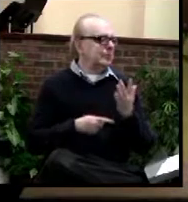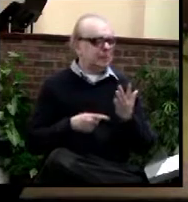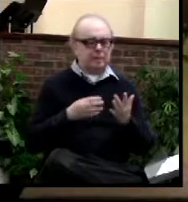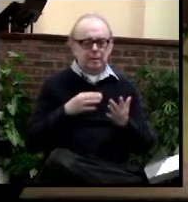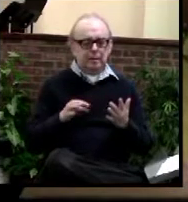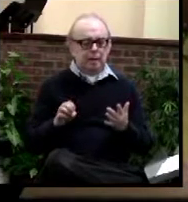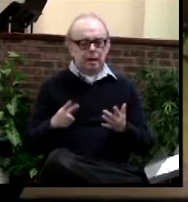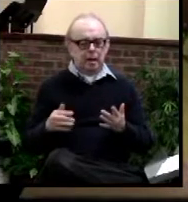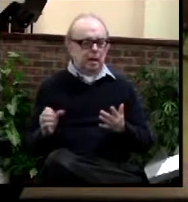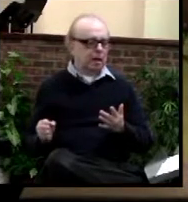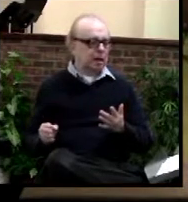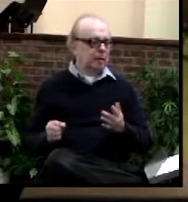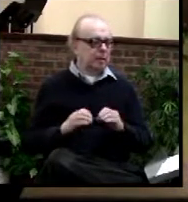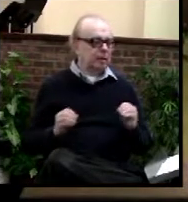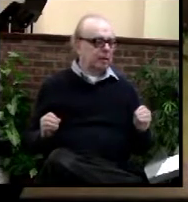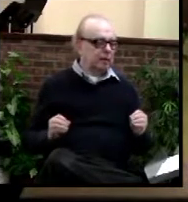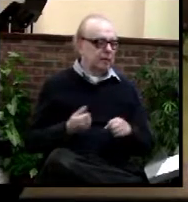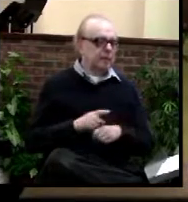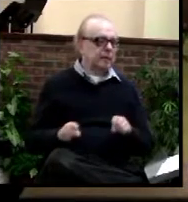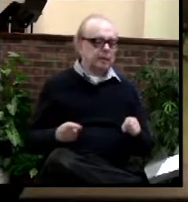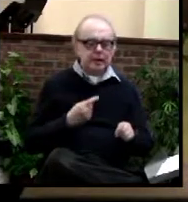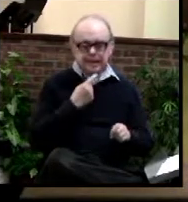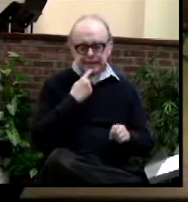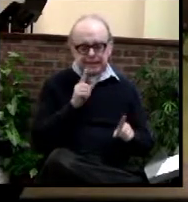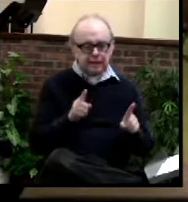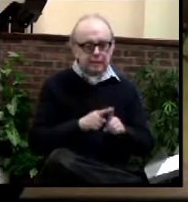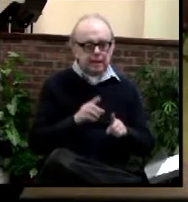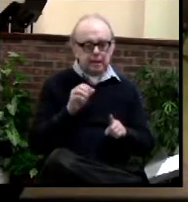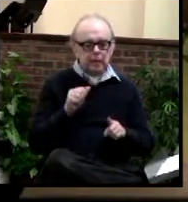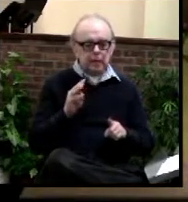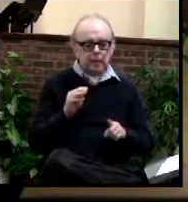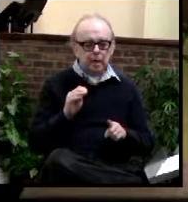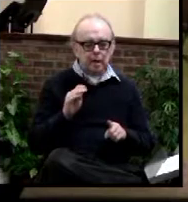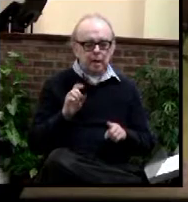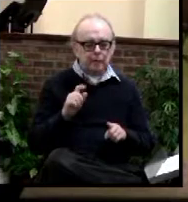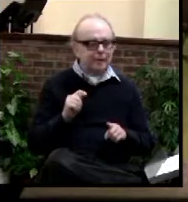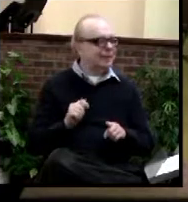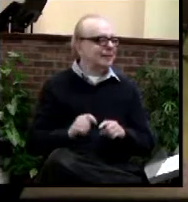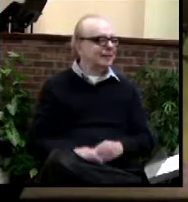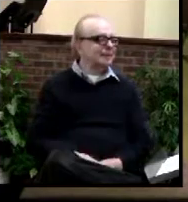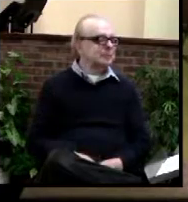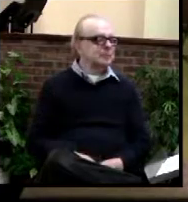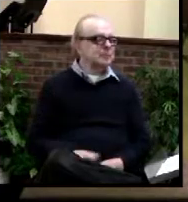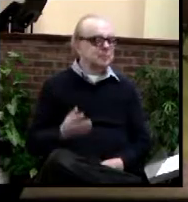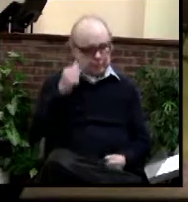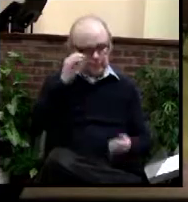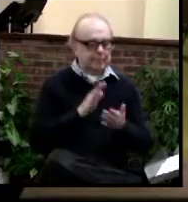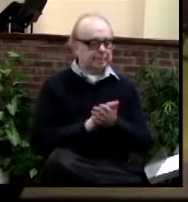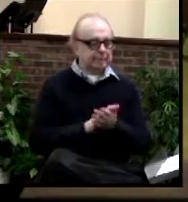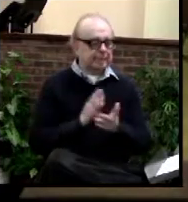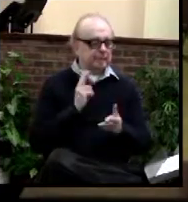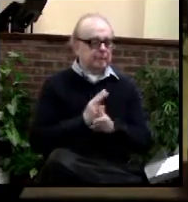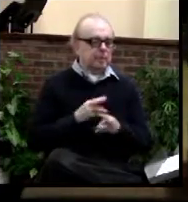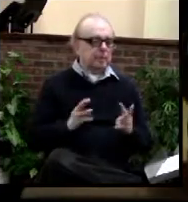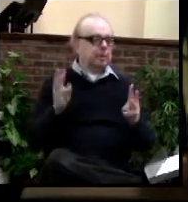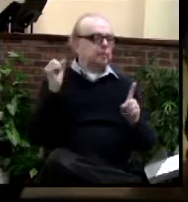not anything you can do to make those things taste like an omelet, okay? So I believe that the proper way to beat